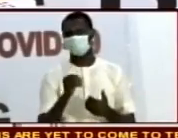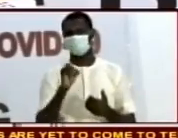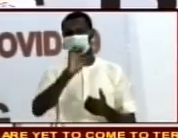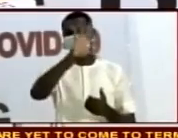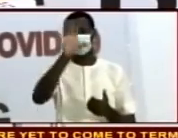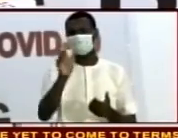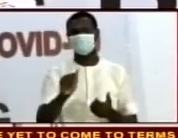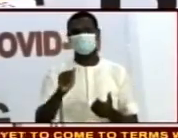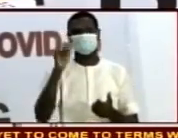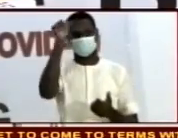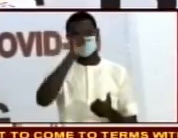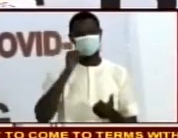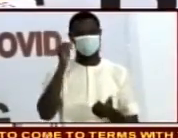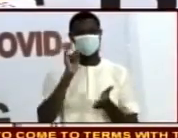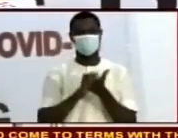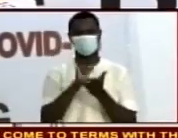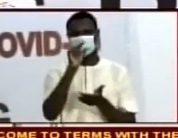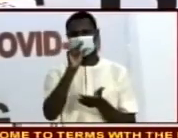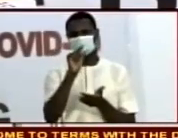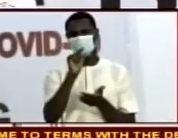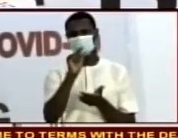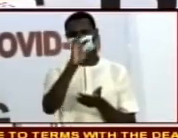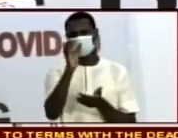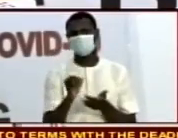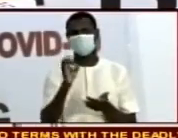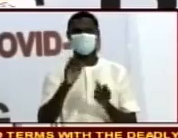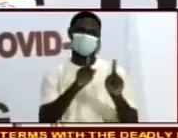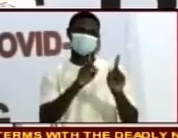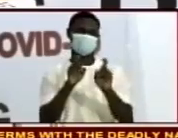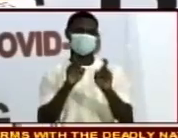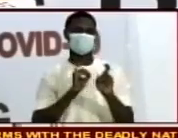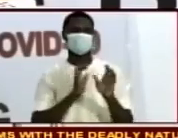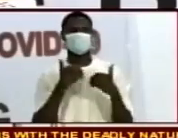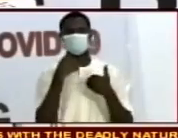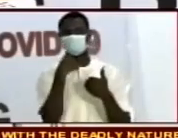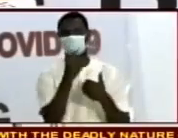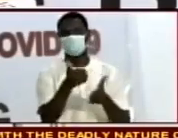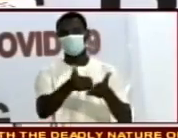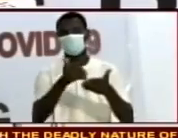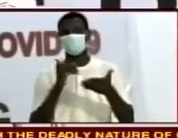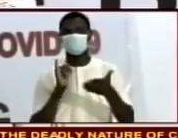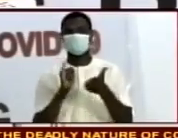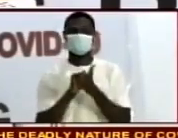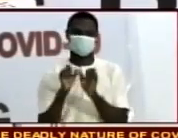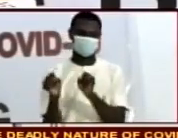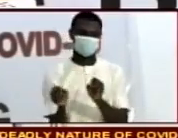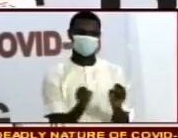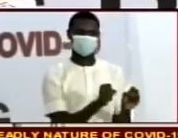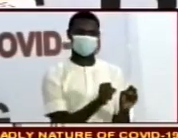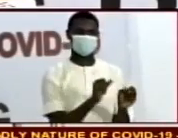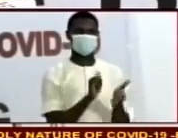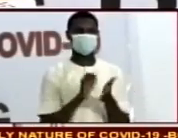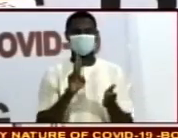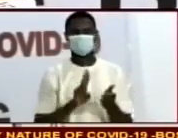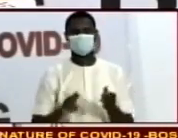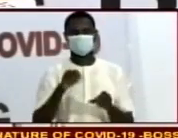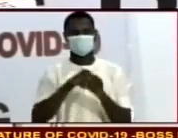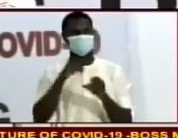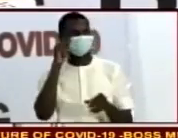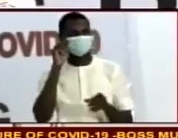small percentage of testing. I've said before that the strategy which was applied in Nigeria is different from other